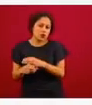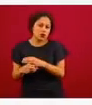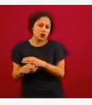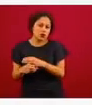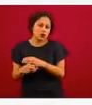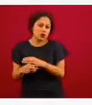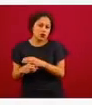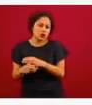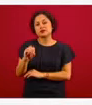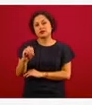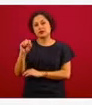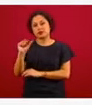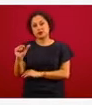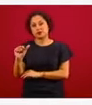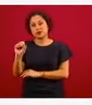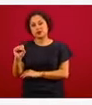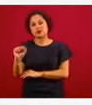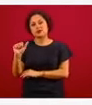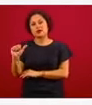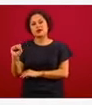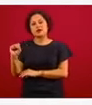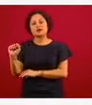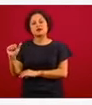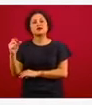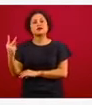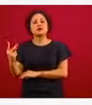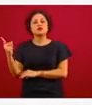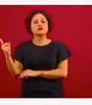technical, administrative.